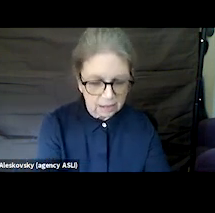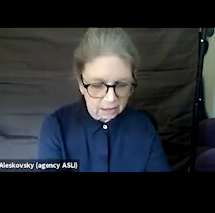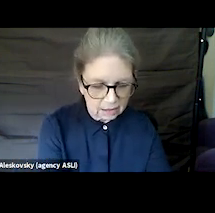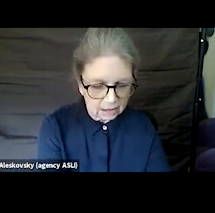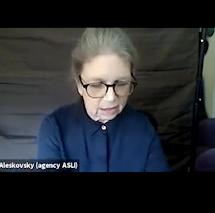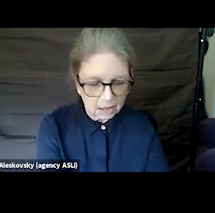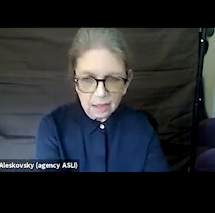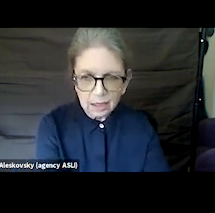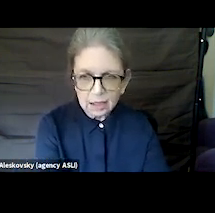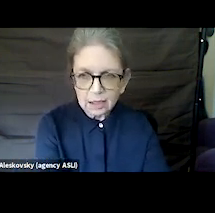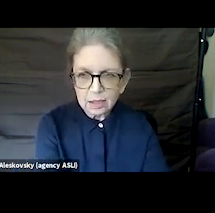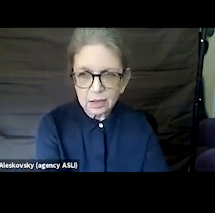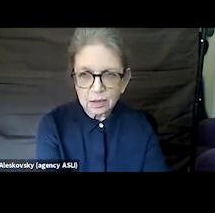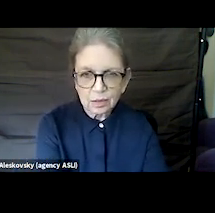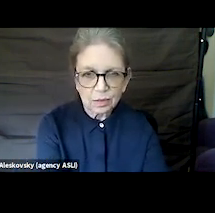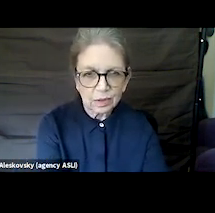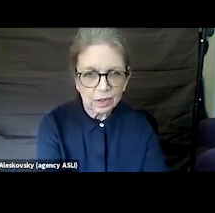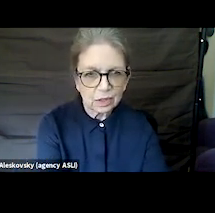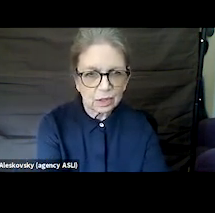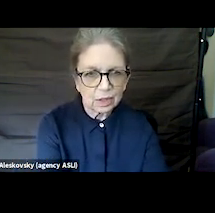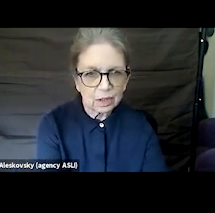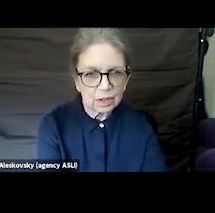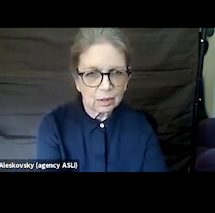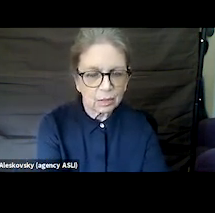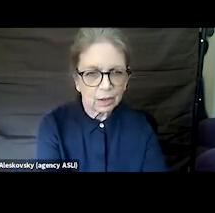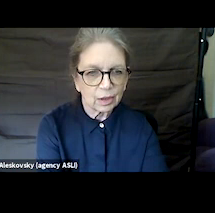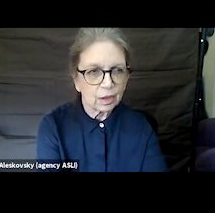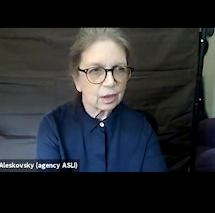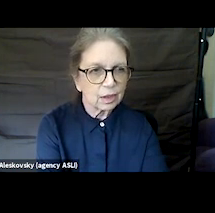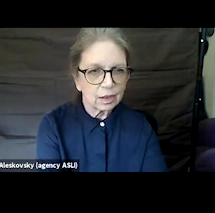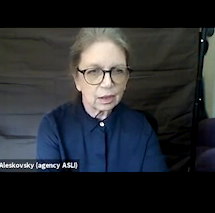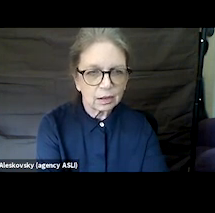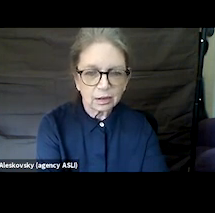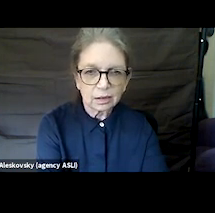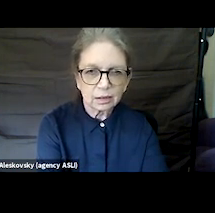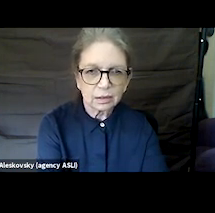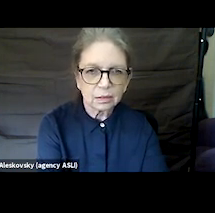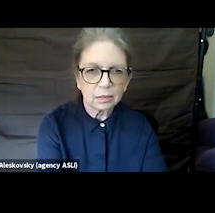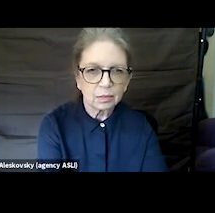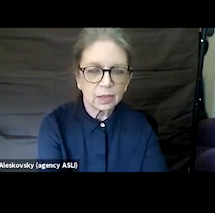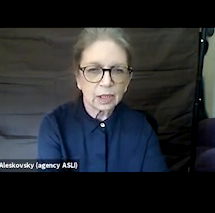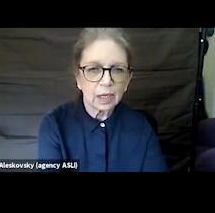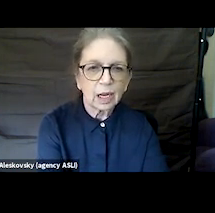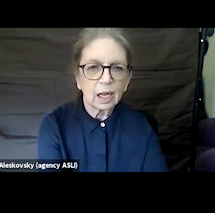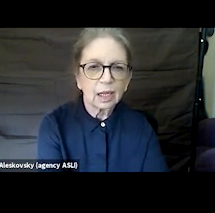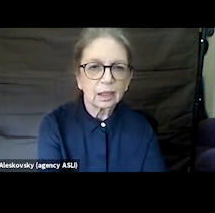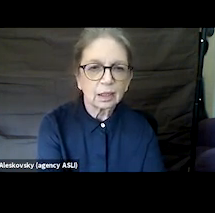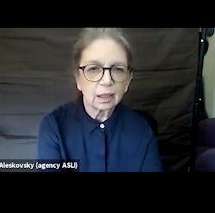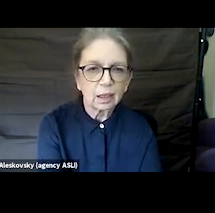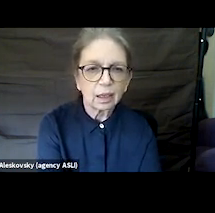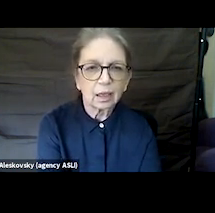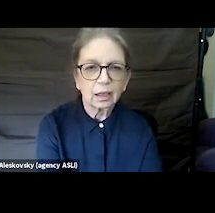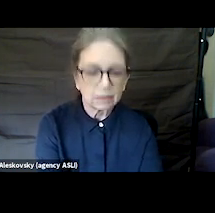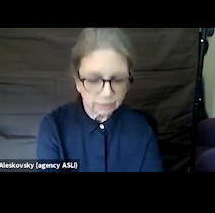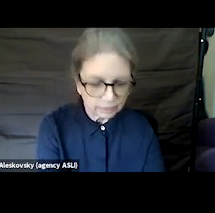keep the lights on, right? But in 2021, NYC at Work, we actually were able to hold 550 virtual